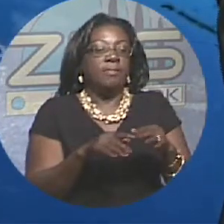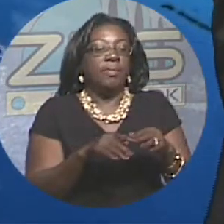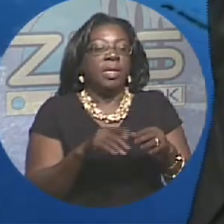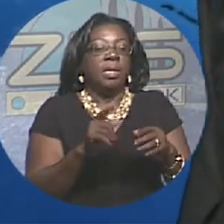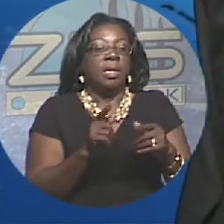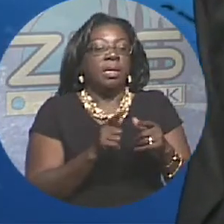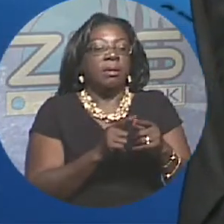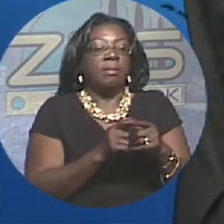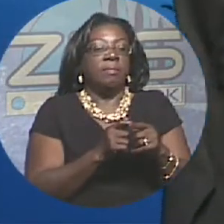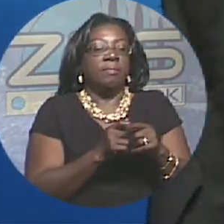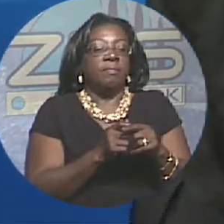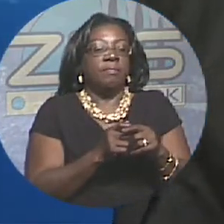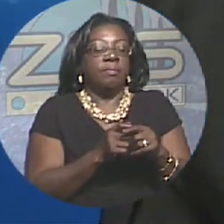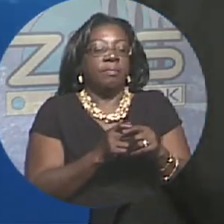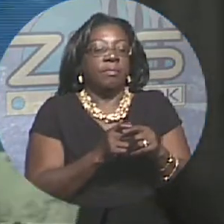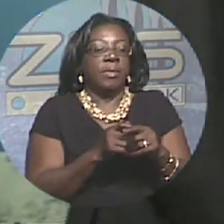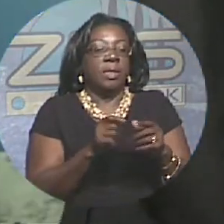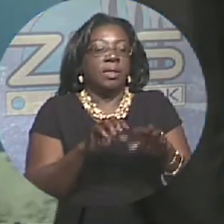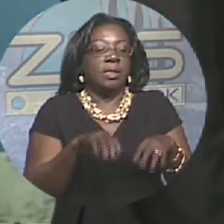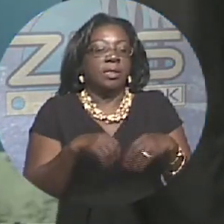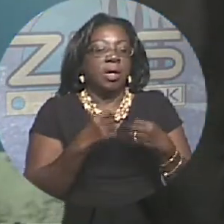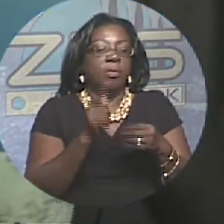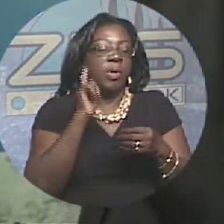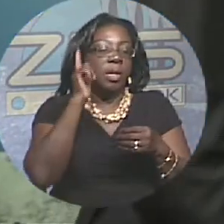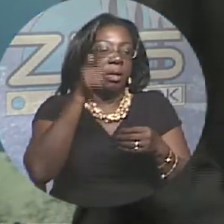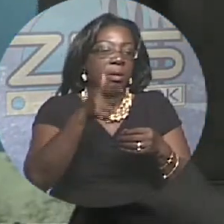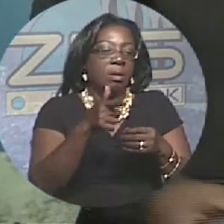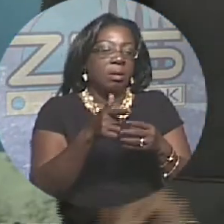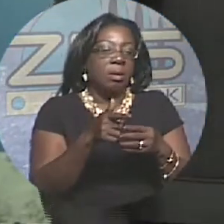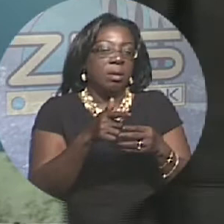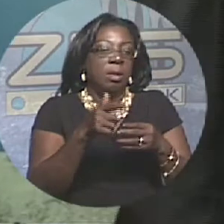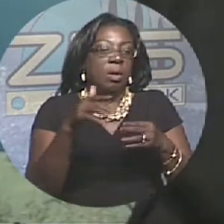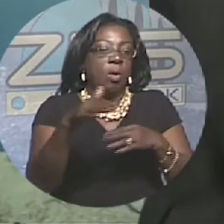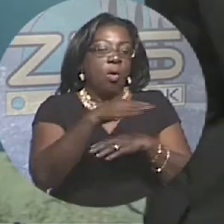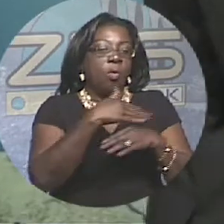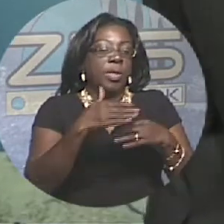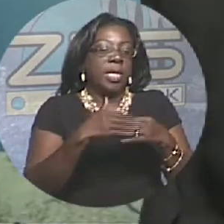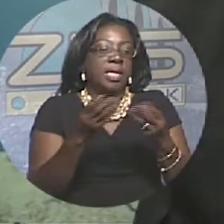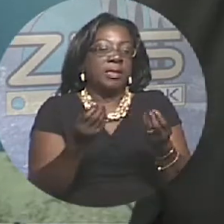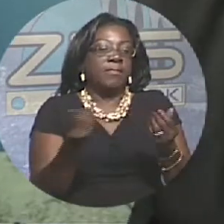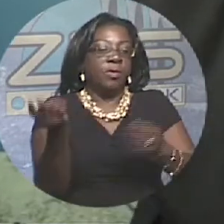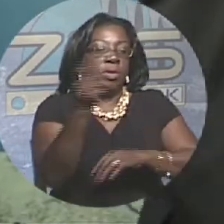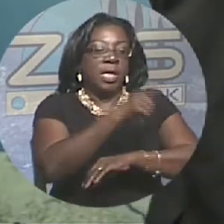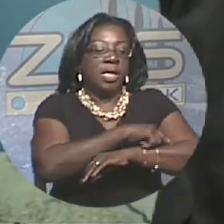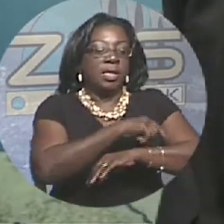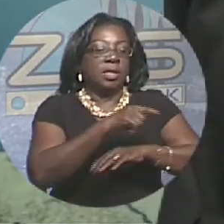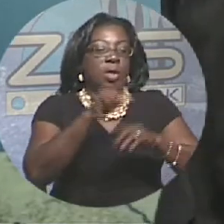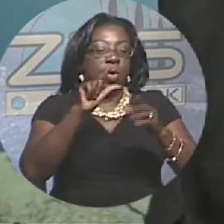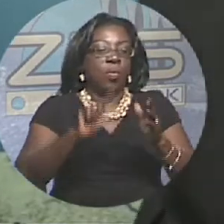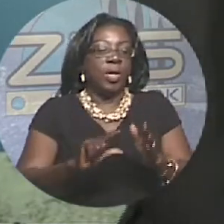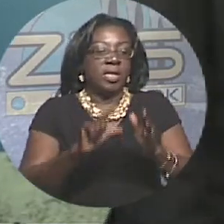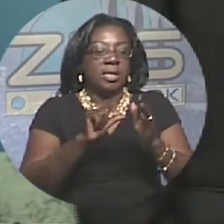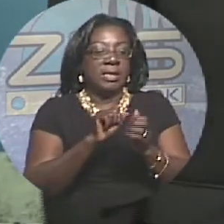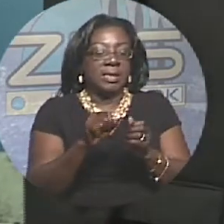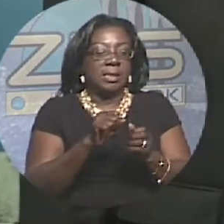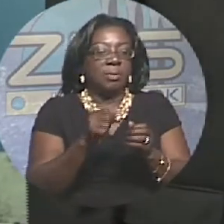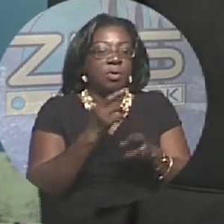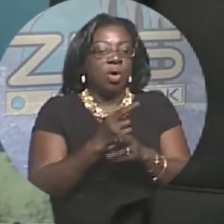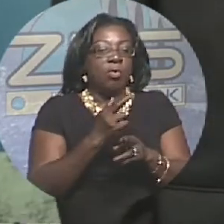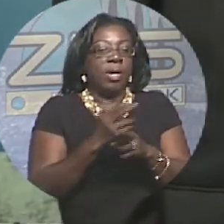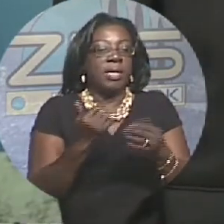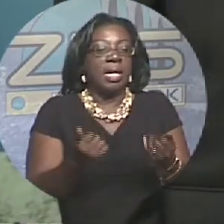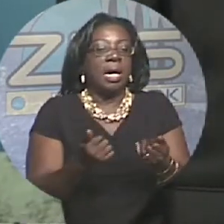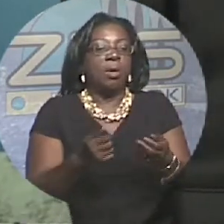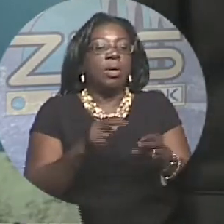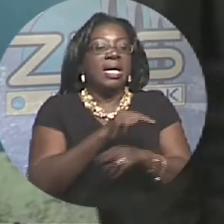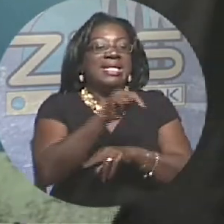pop up once again. And this is how things will be shaping up over the next couple of days. Low pressure system right now, but the National Hurricane